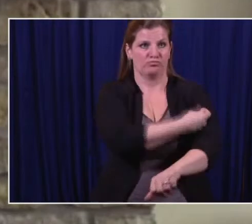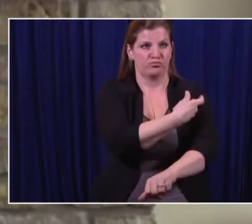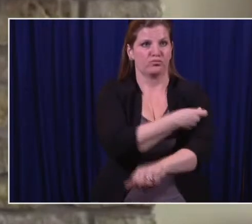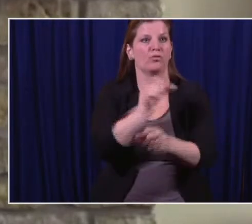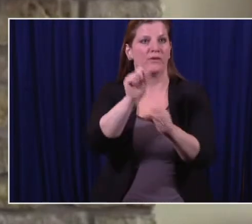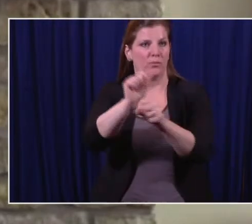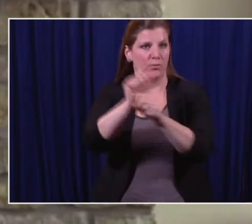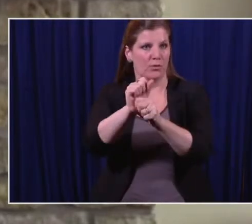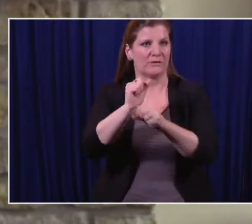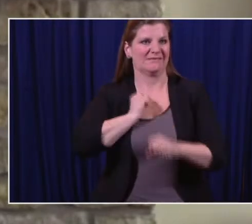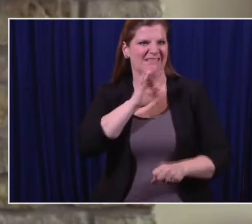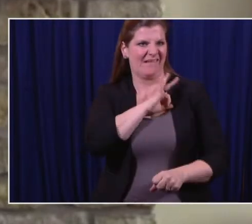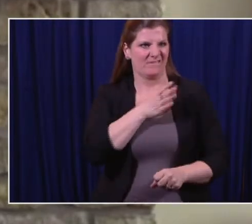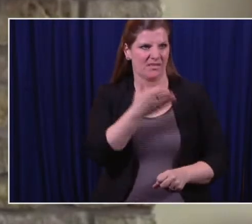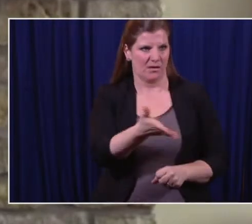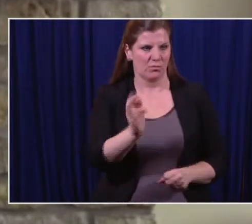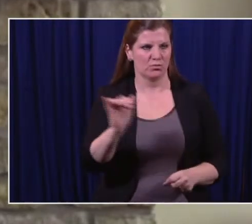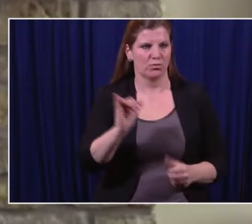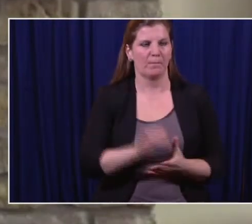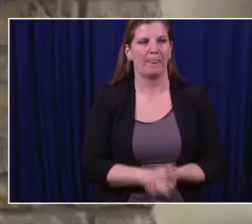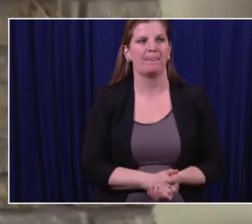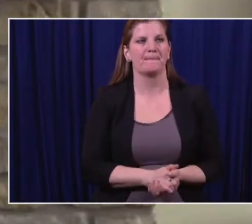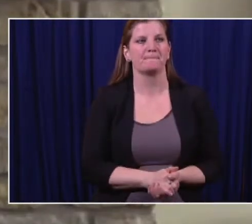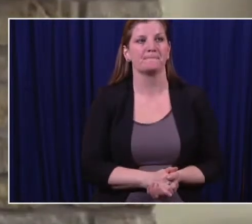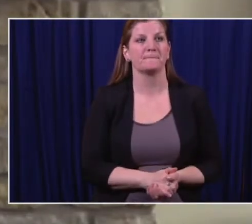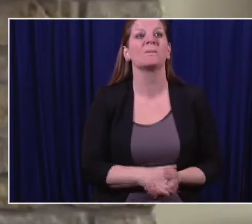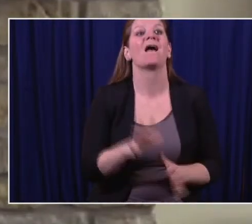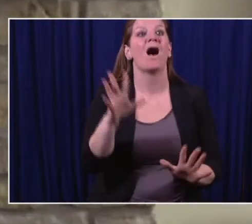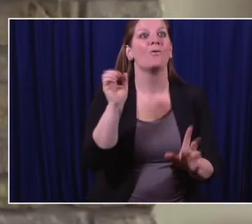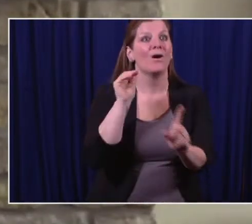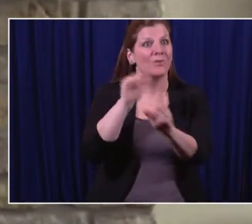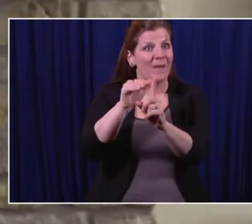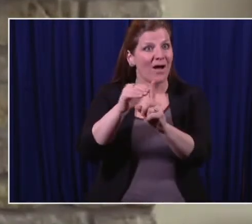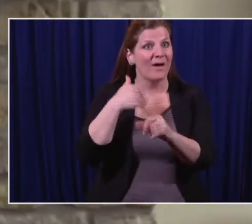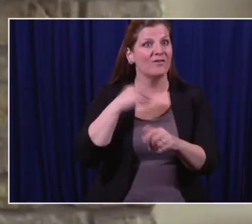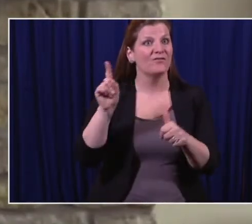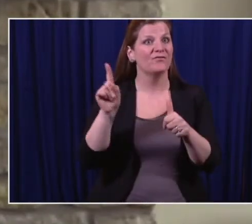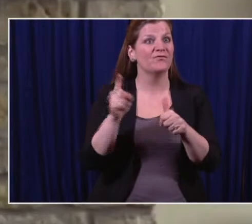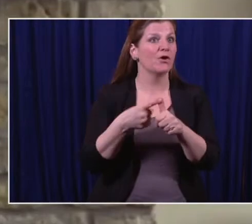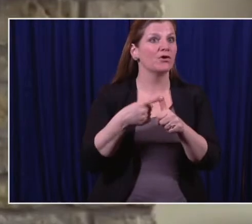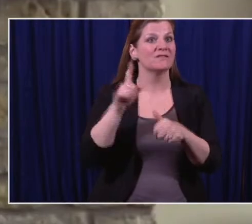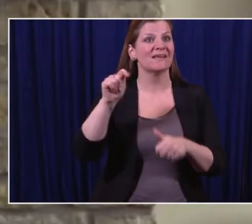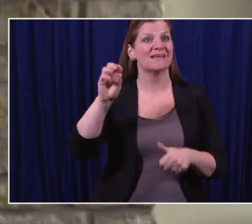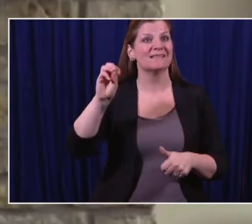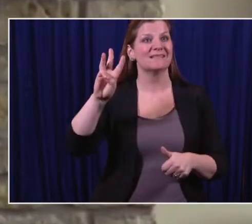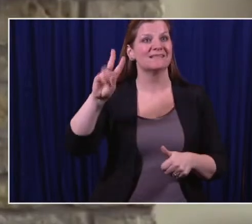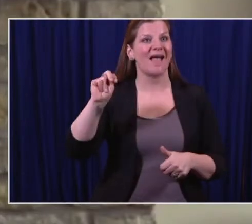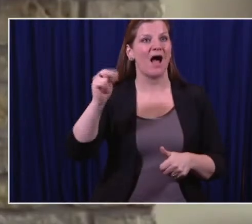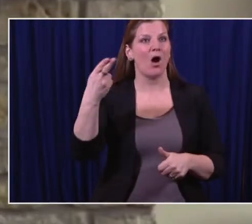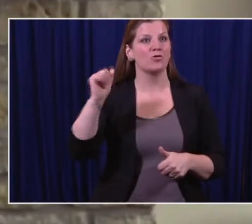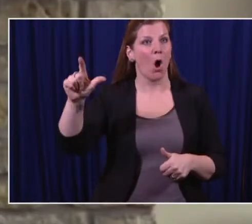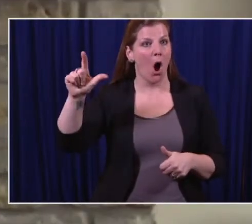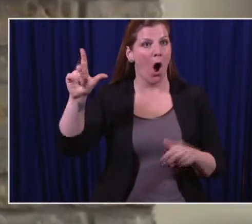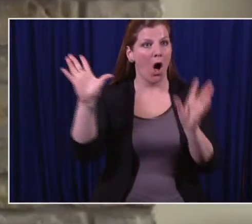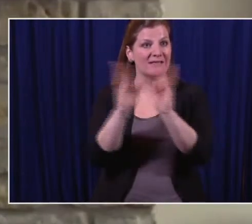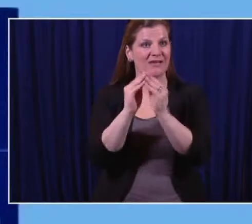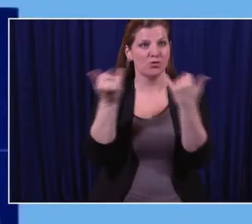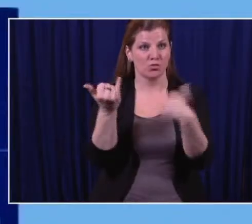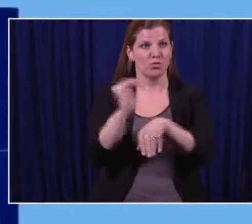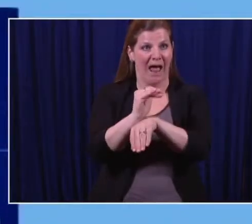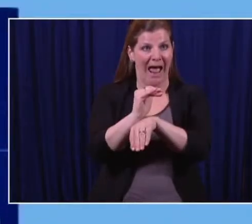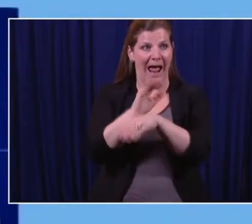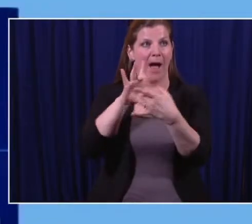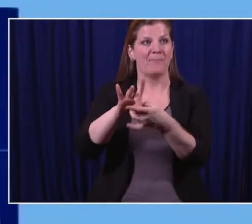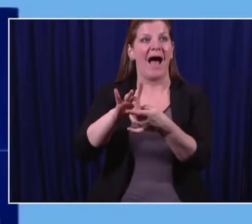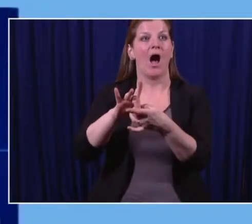A little reminder about our first town hall session that we're doing tonight on the safety of